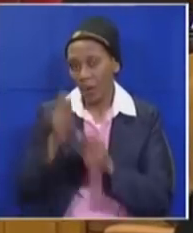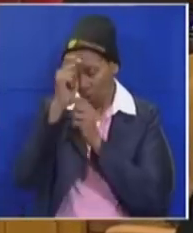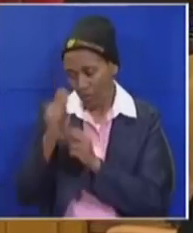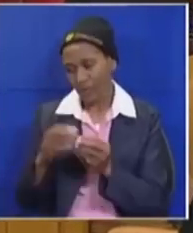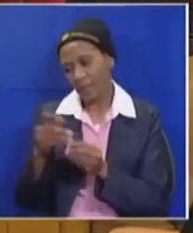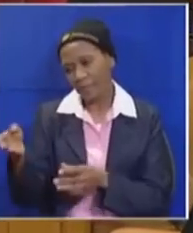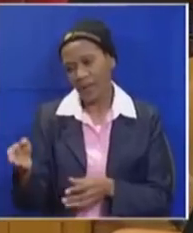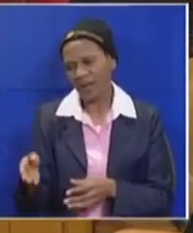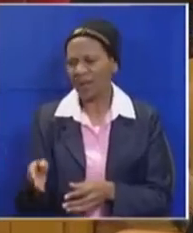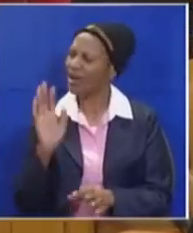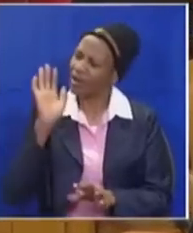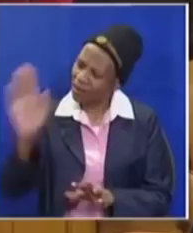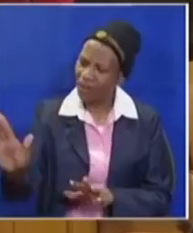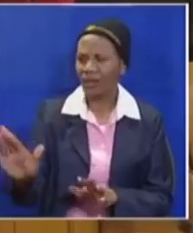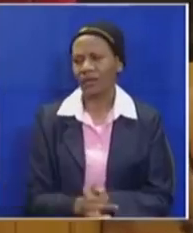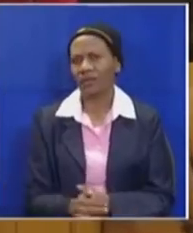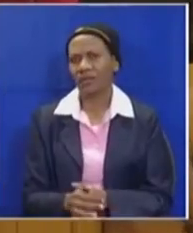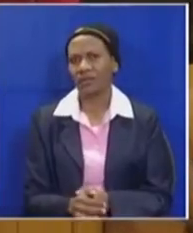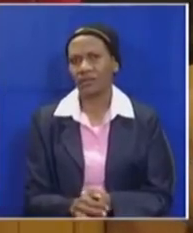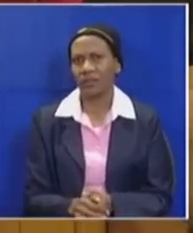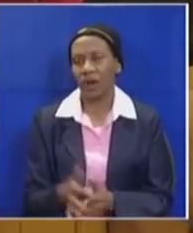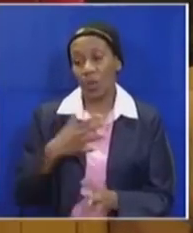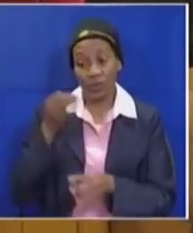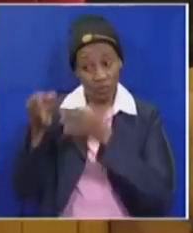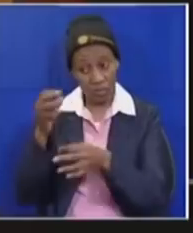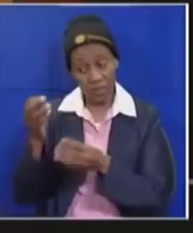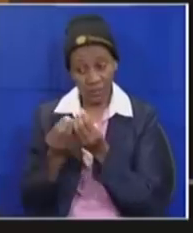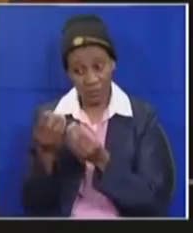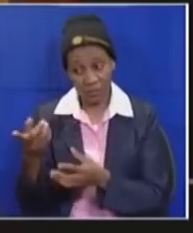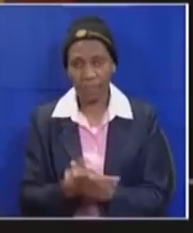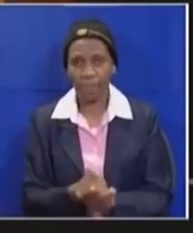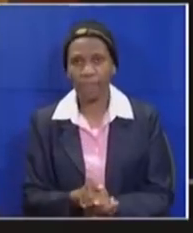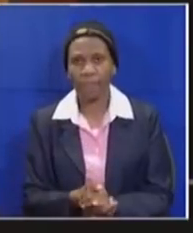don't insist on speaking. Can I clarify this matter?